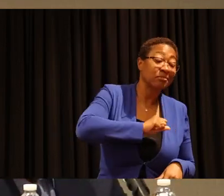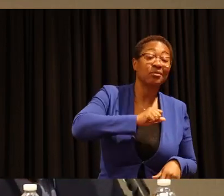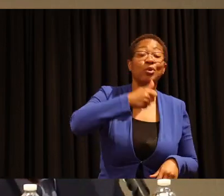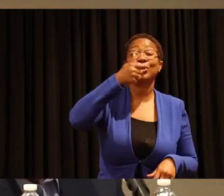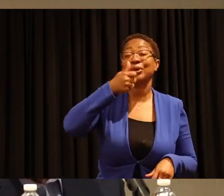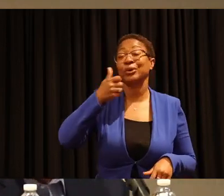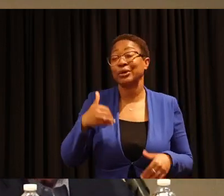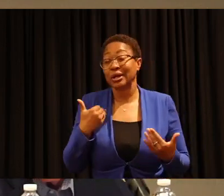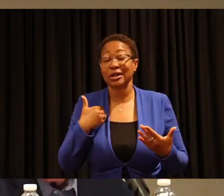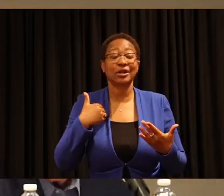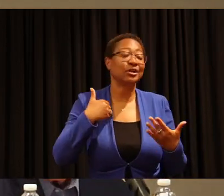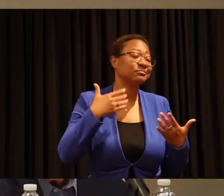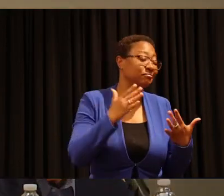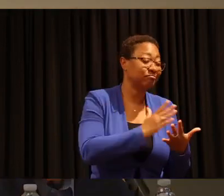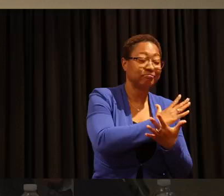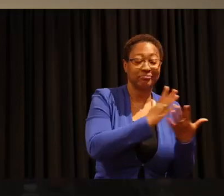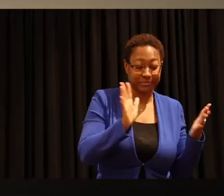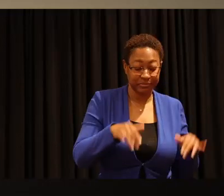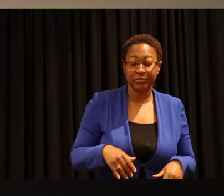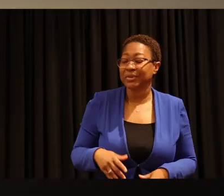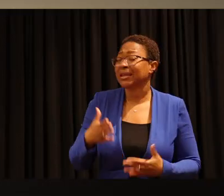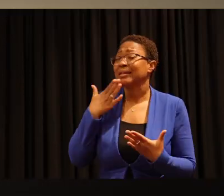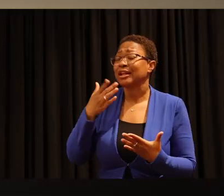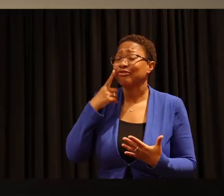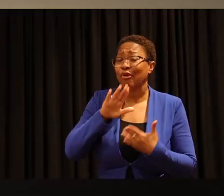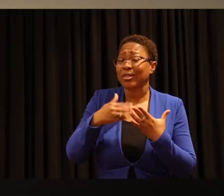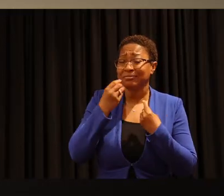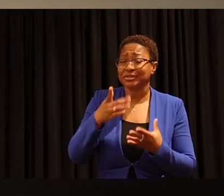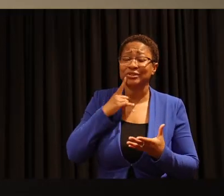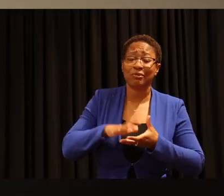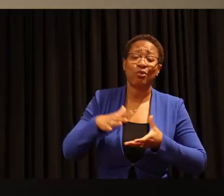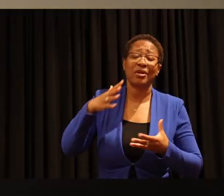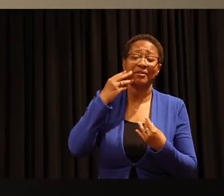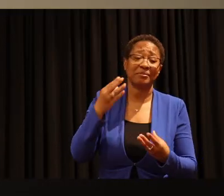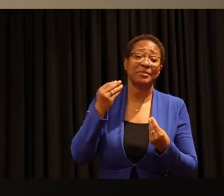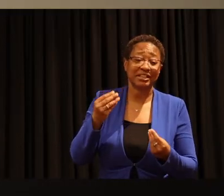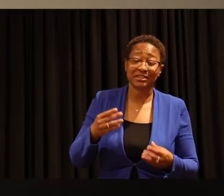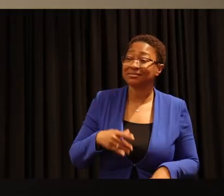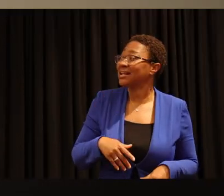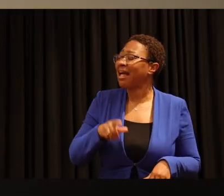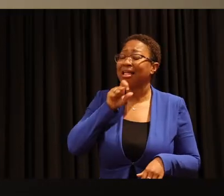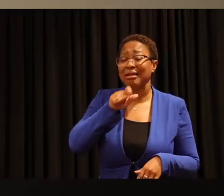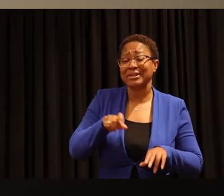Love those answers. You guys are all a wealth of information and a wealth of information together. I love this